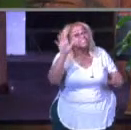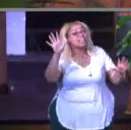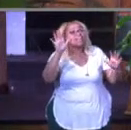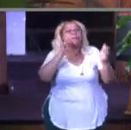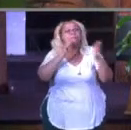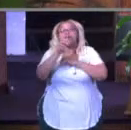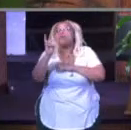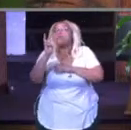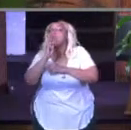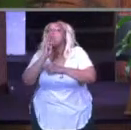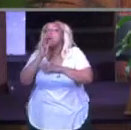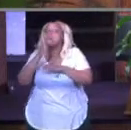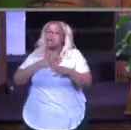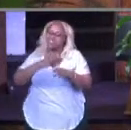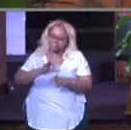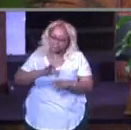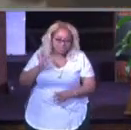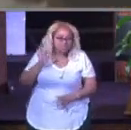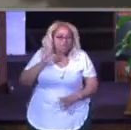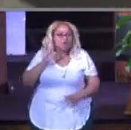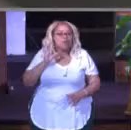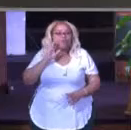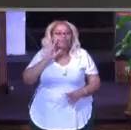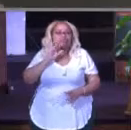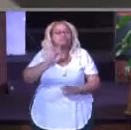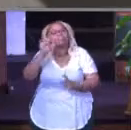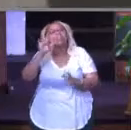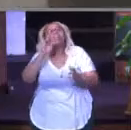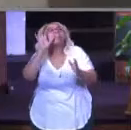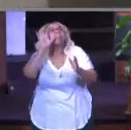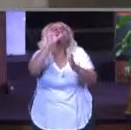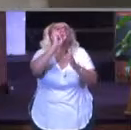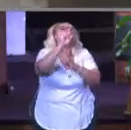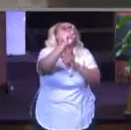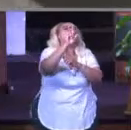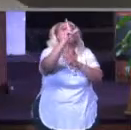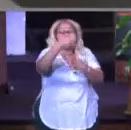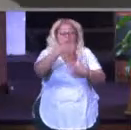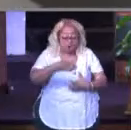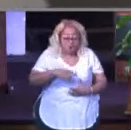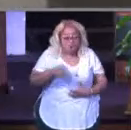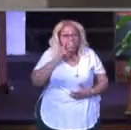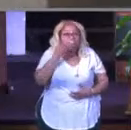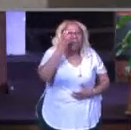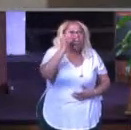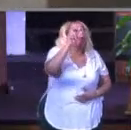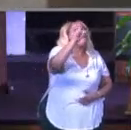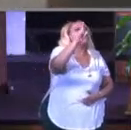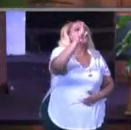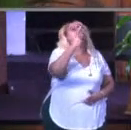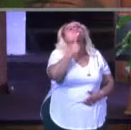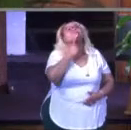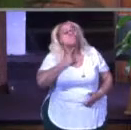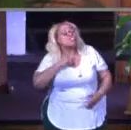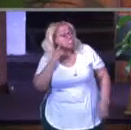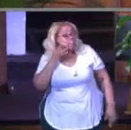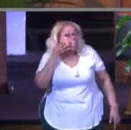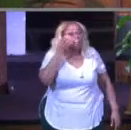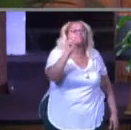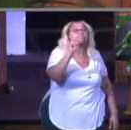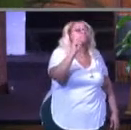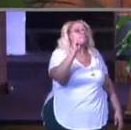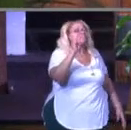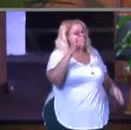pants for water, so my soul longs after you. Are you hungry for him? Are you thirsty for